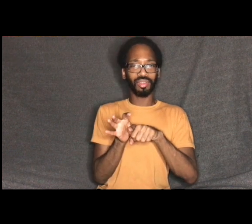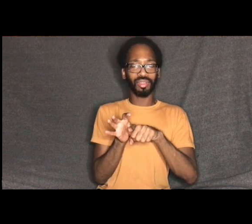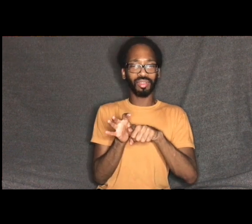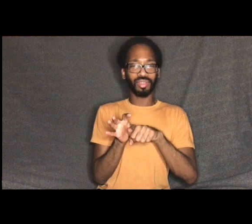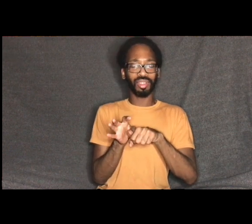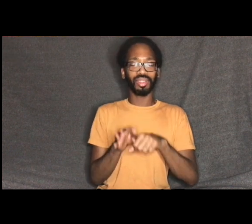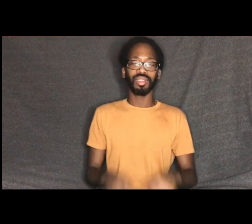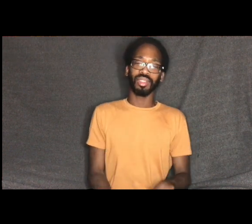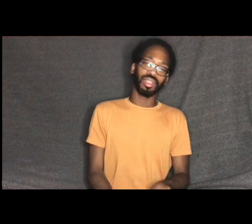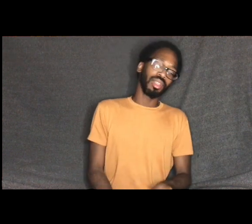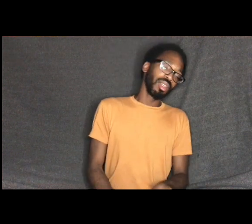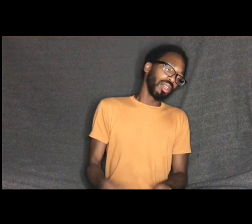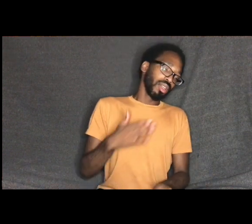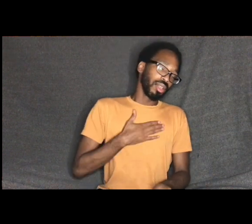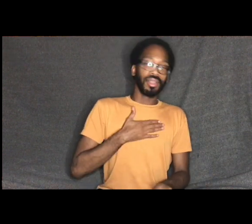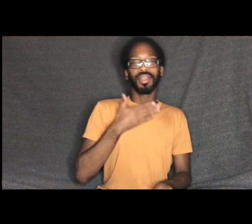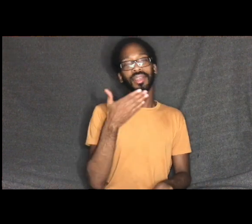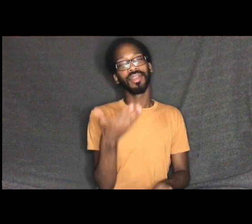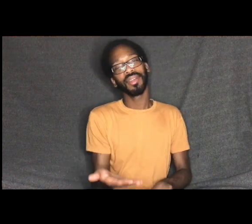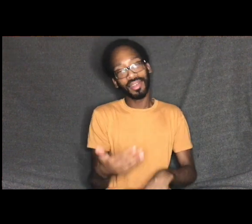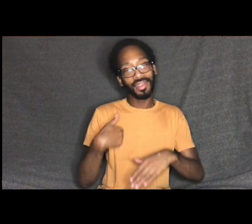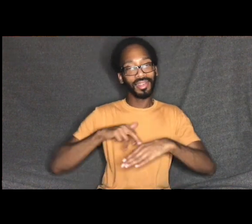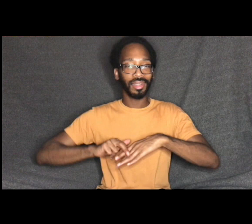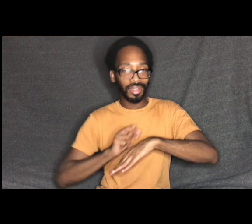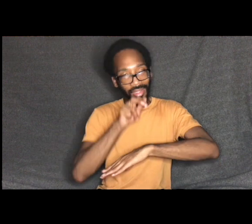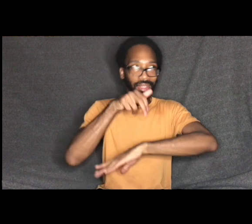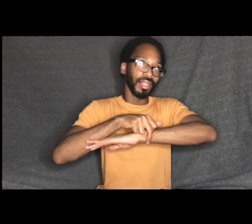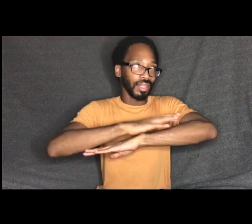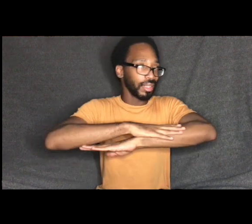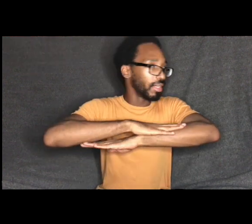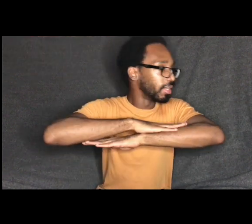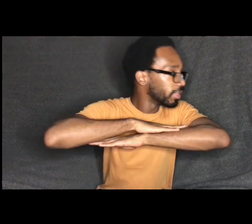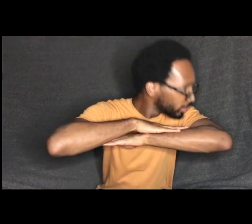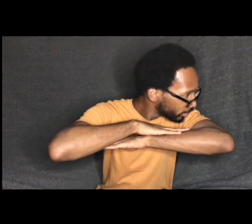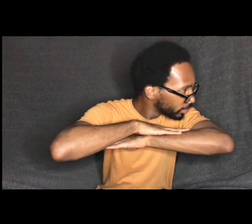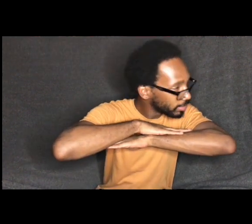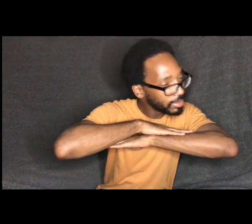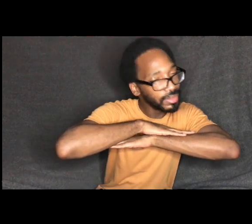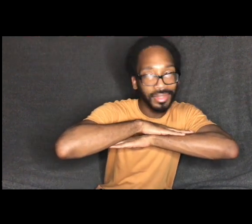claws. I sigh and jump up on the bed, and I